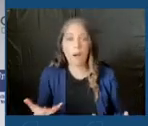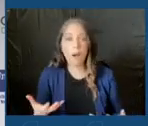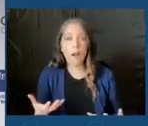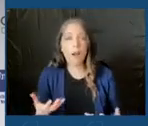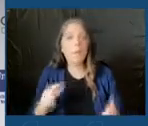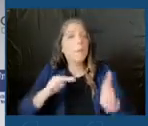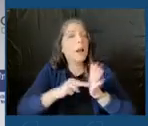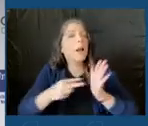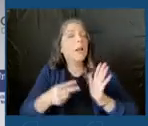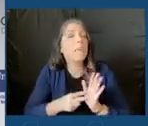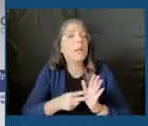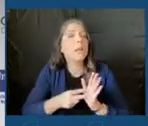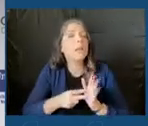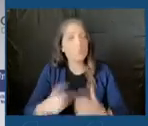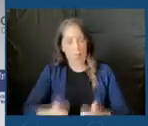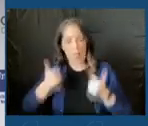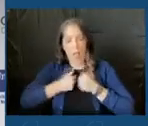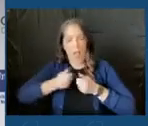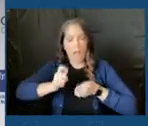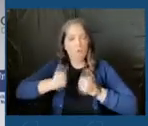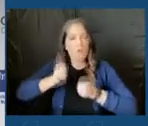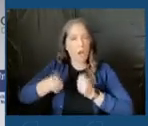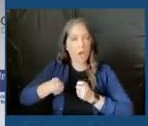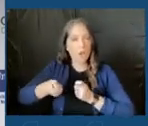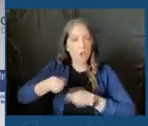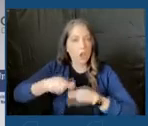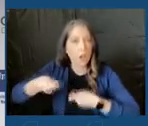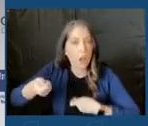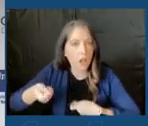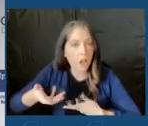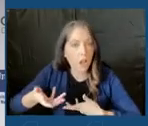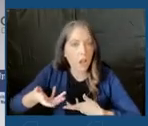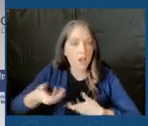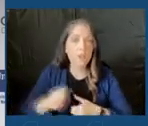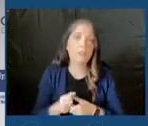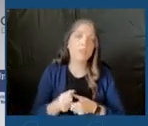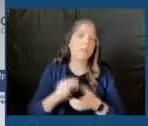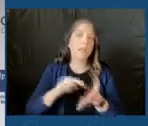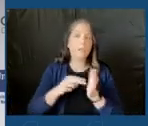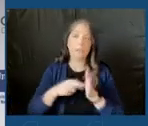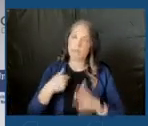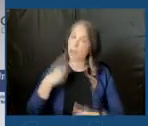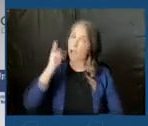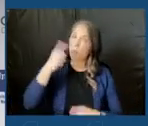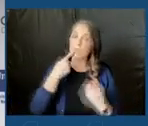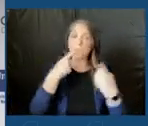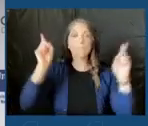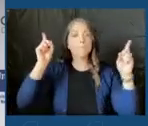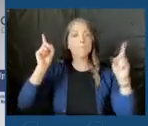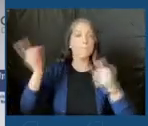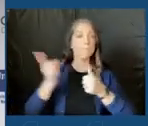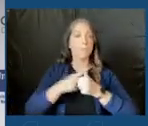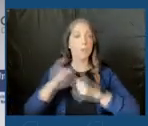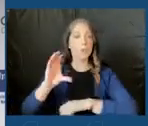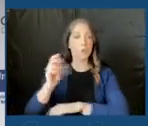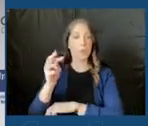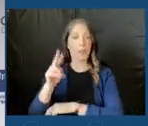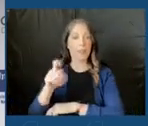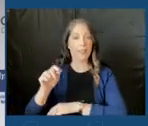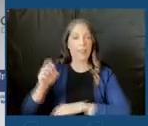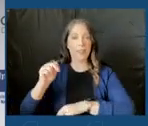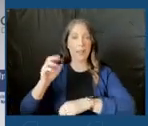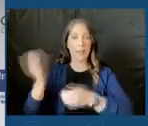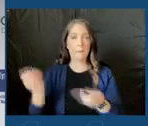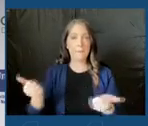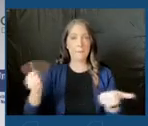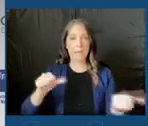to change people's lives? It means to say, and I'll declare it right here at 1 Corinthian Baptist Church, I will